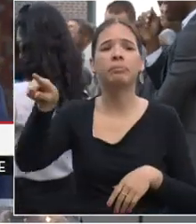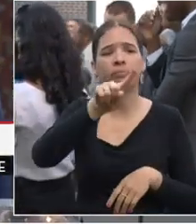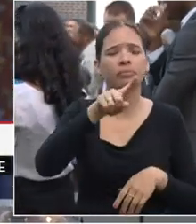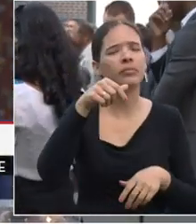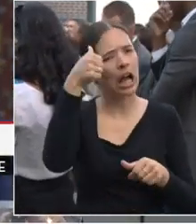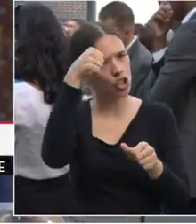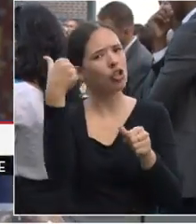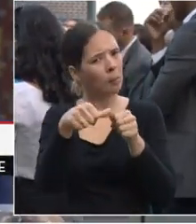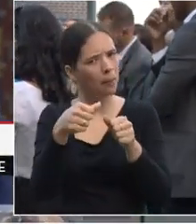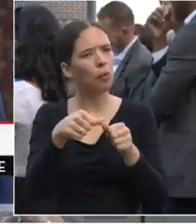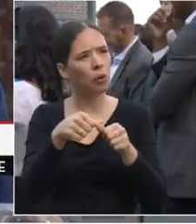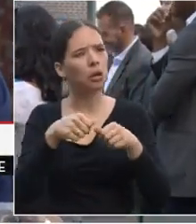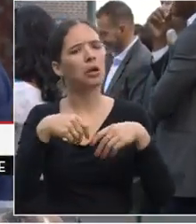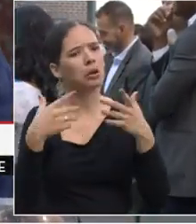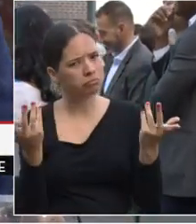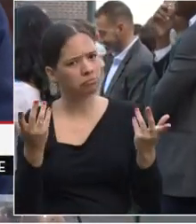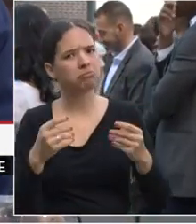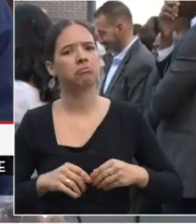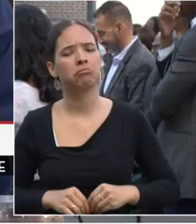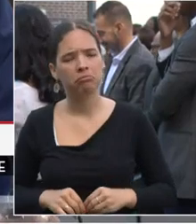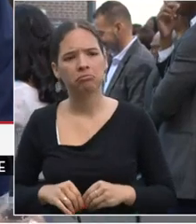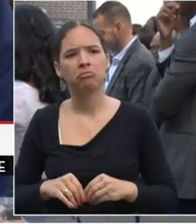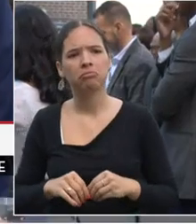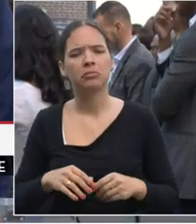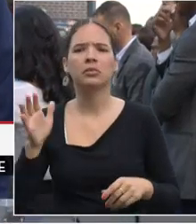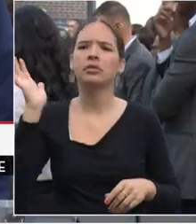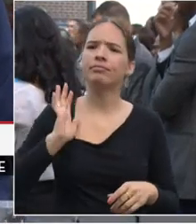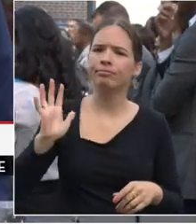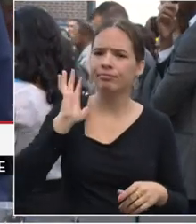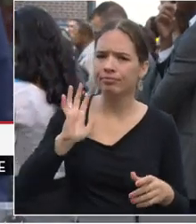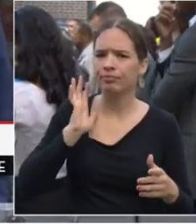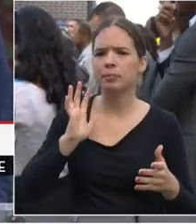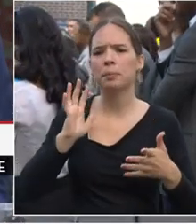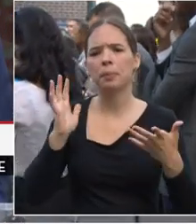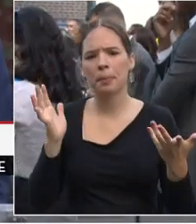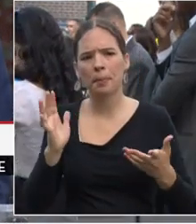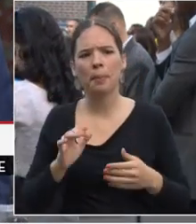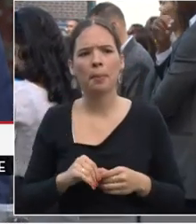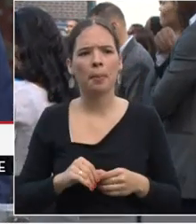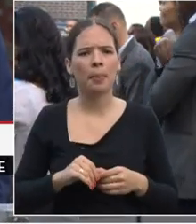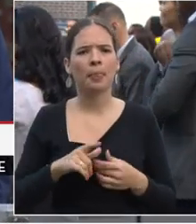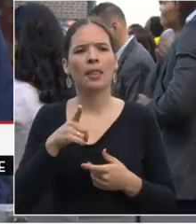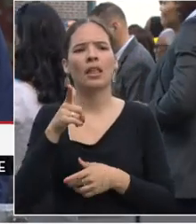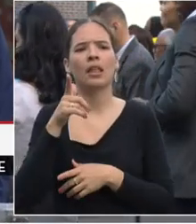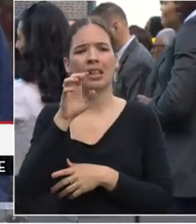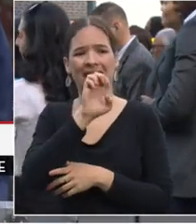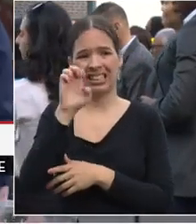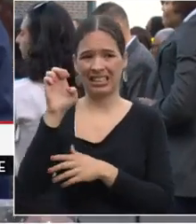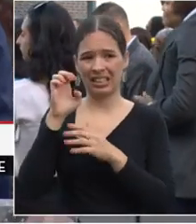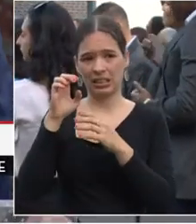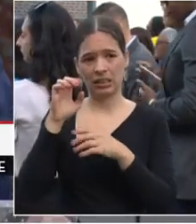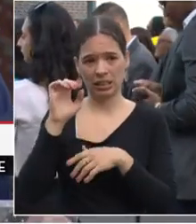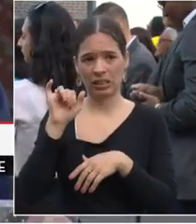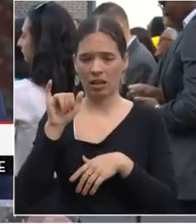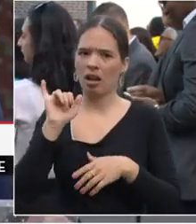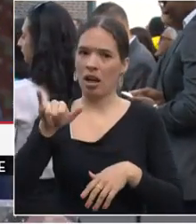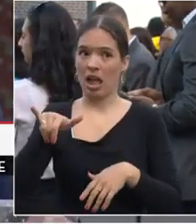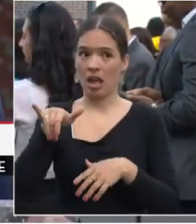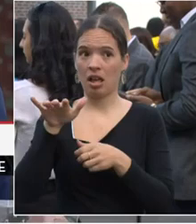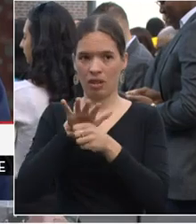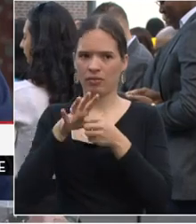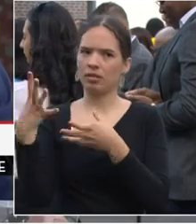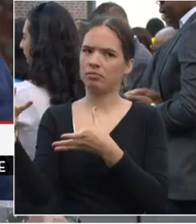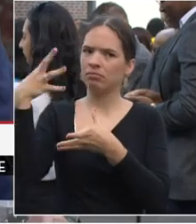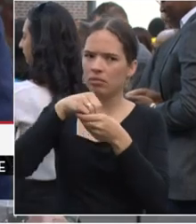Some of you will recall that there were 3 East End bills that I was happy to be a part of helping